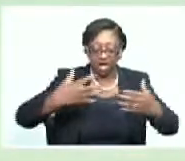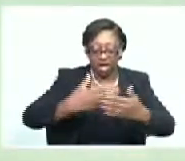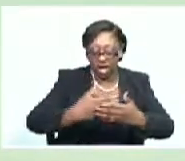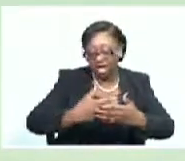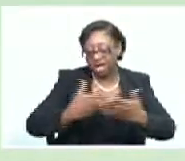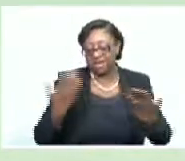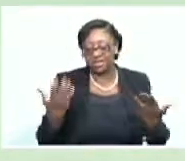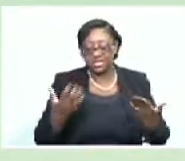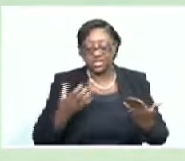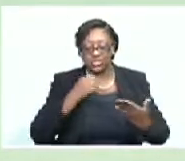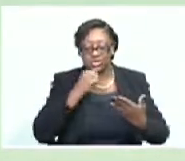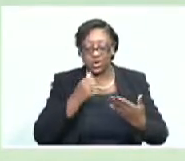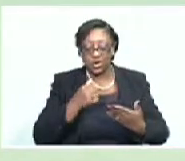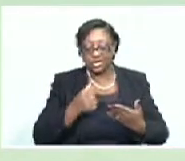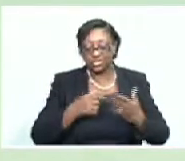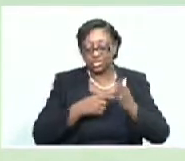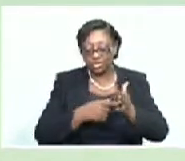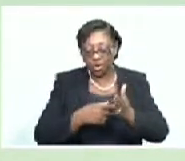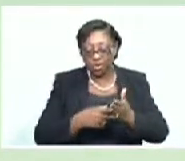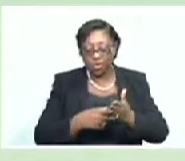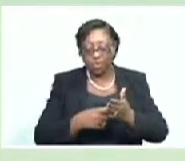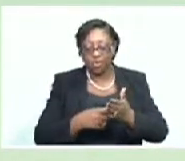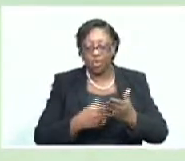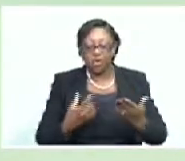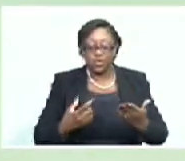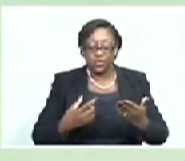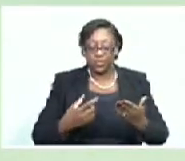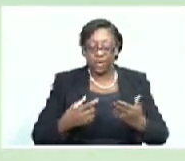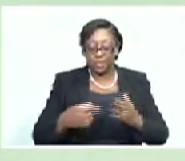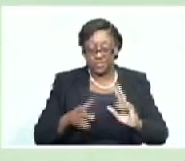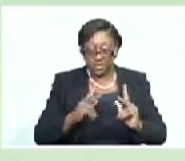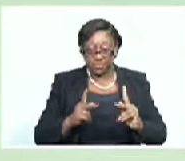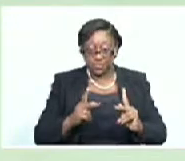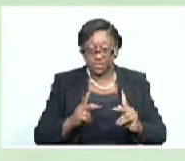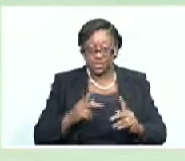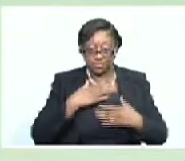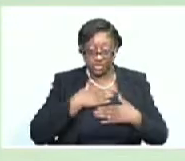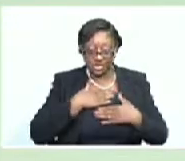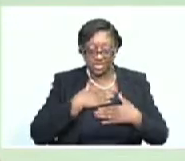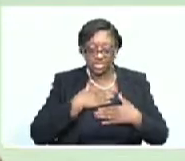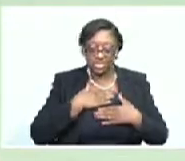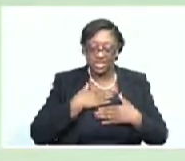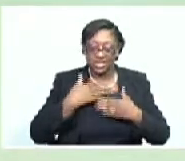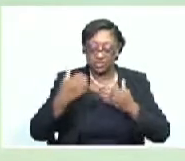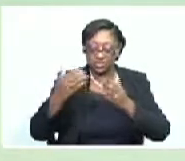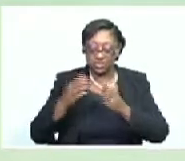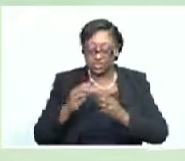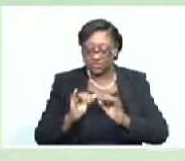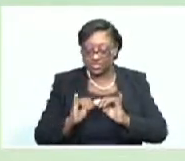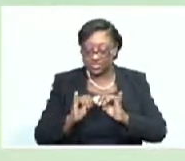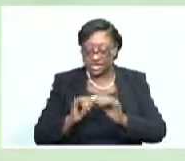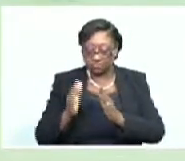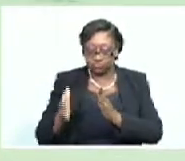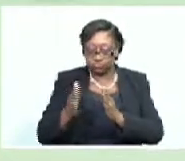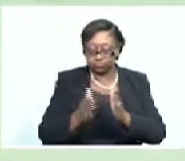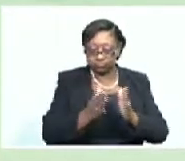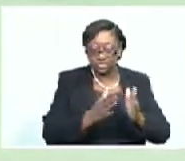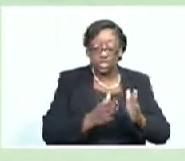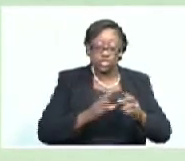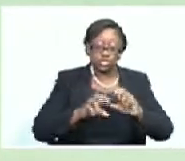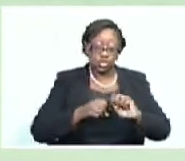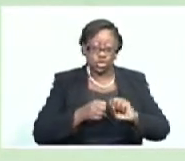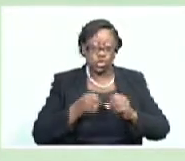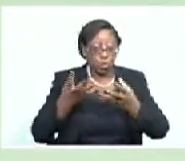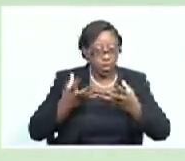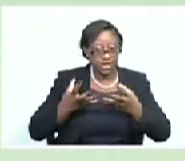way we really want to, you know, so we had to keep our social distance. It's a song, you know, about the desire to be closer. And